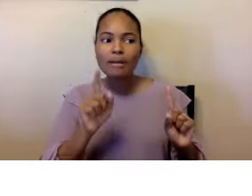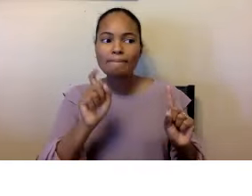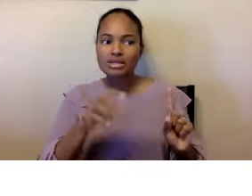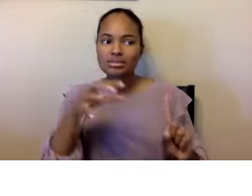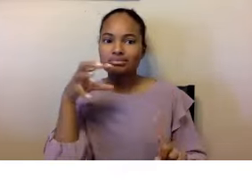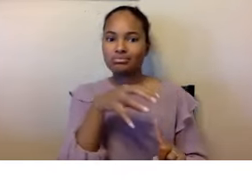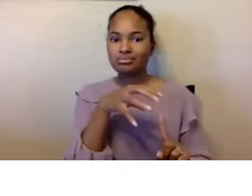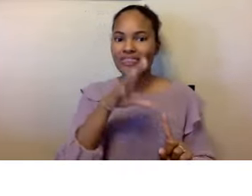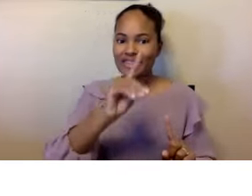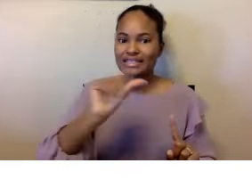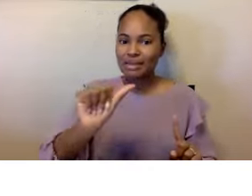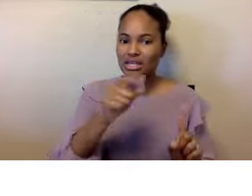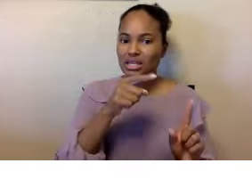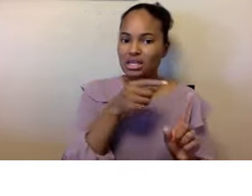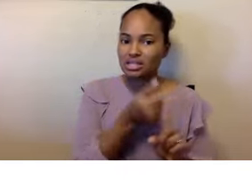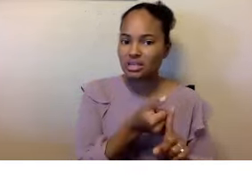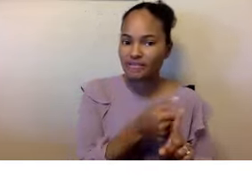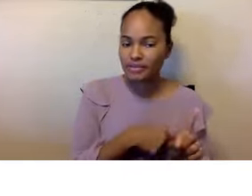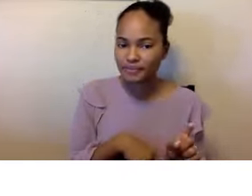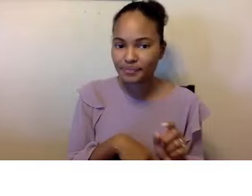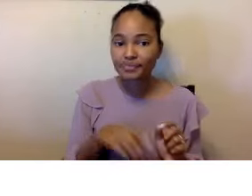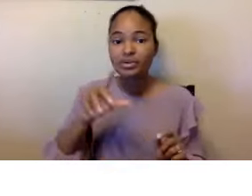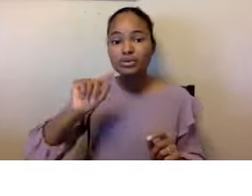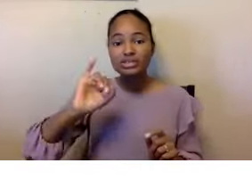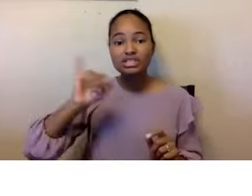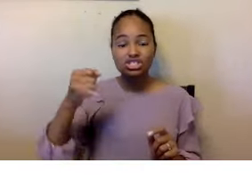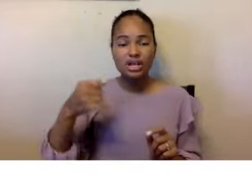To answer the question about